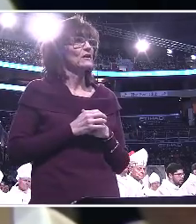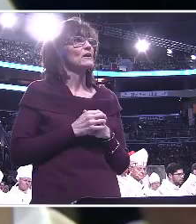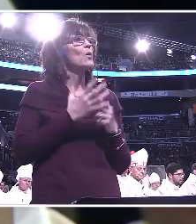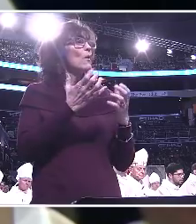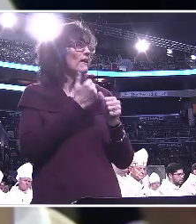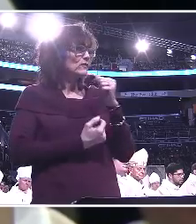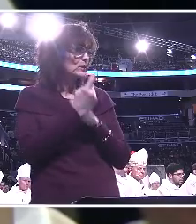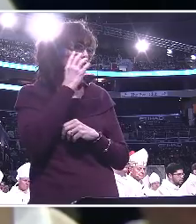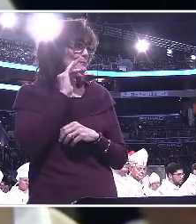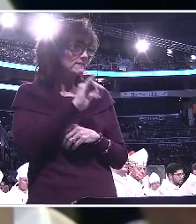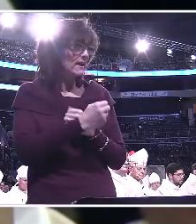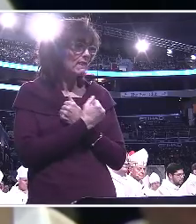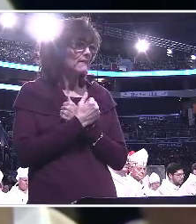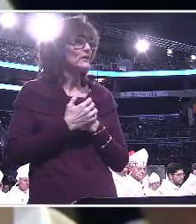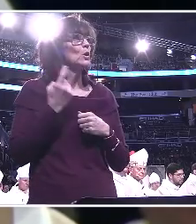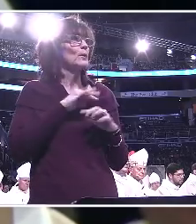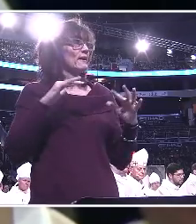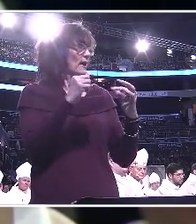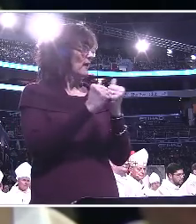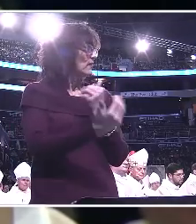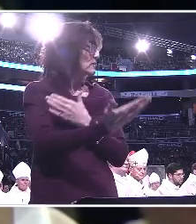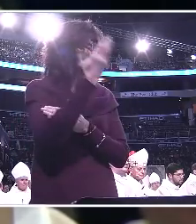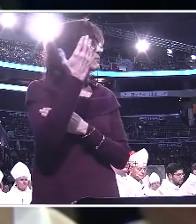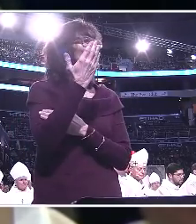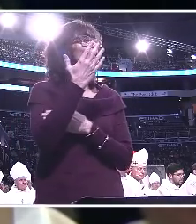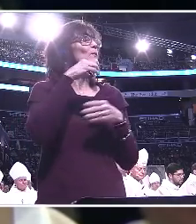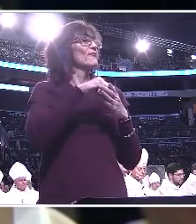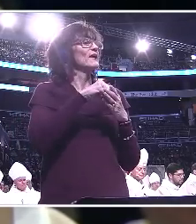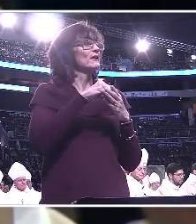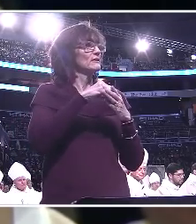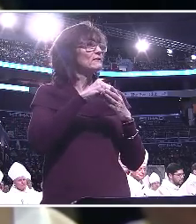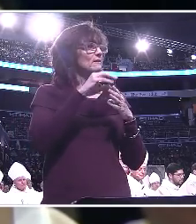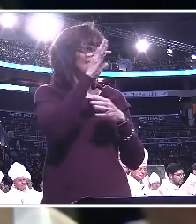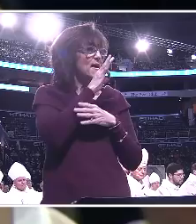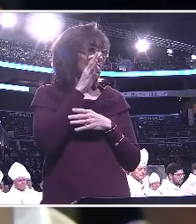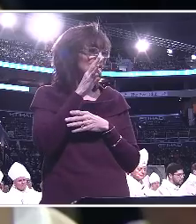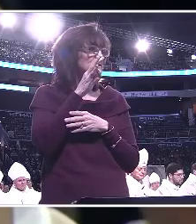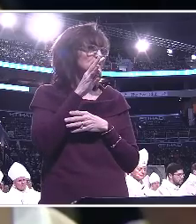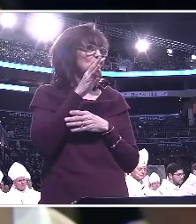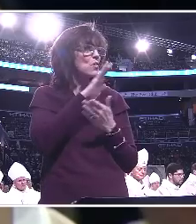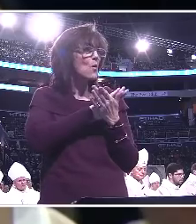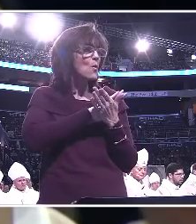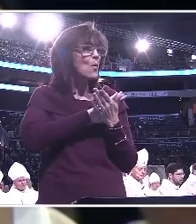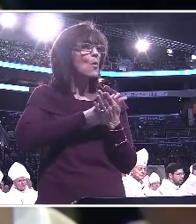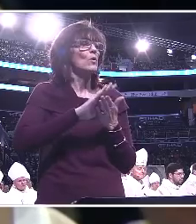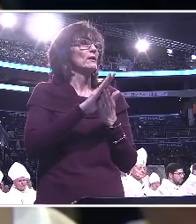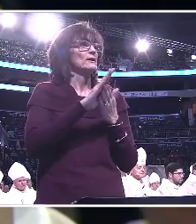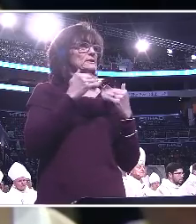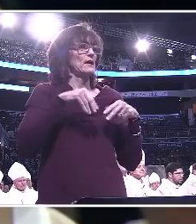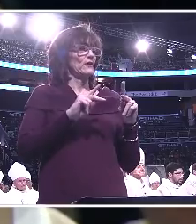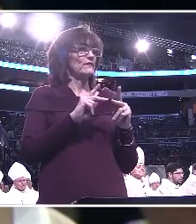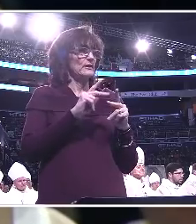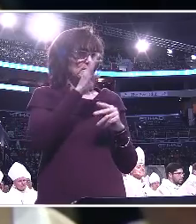We gather this morning in the context of the holy sacrifice of the Mass, and how appropriate that is. In